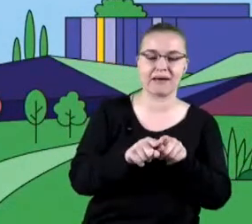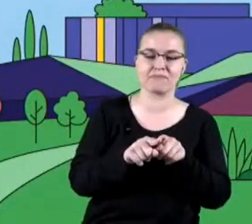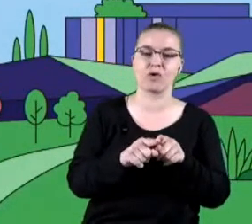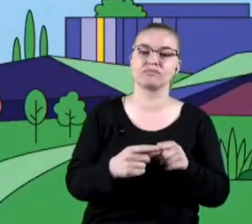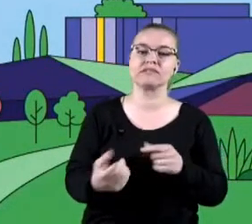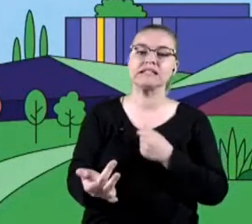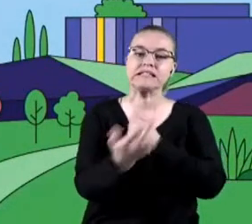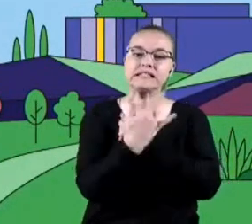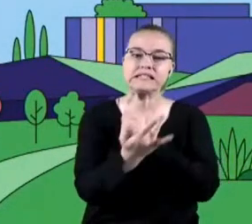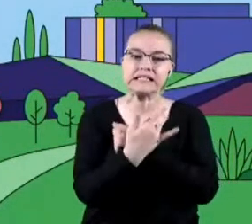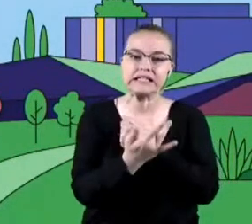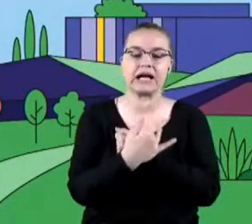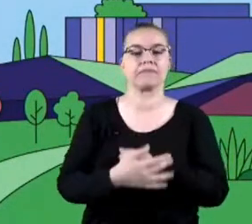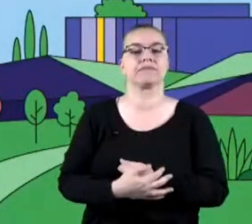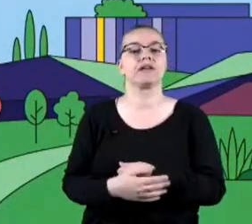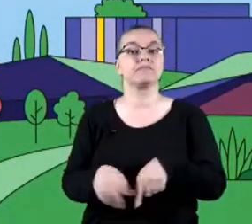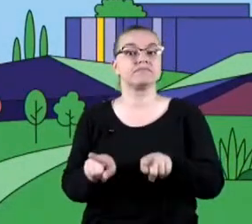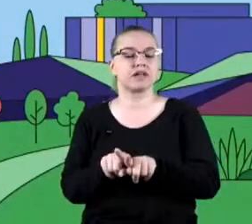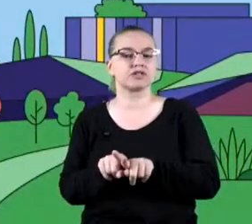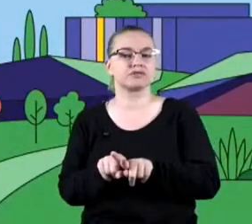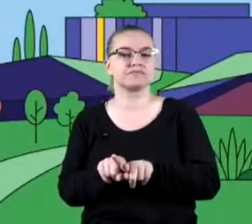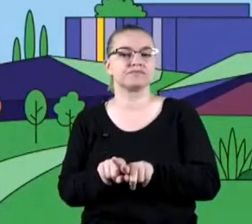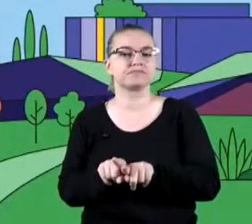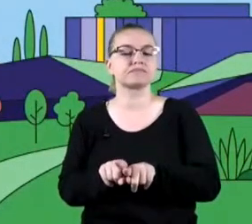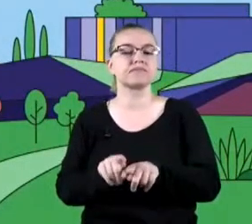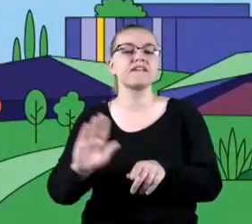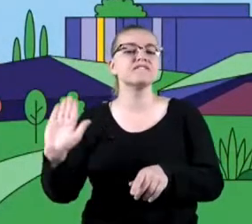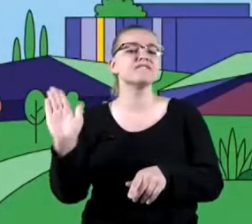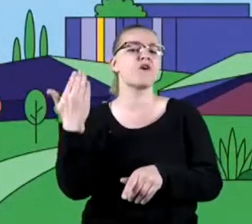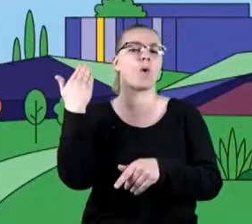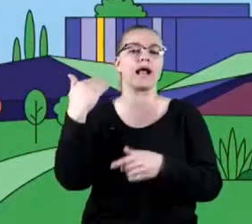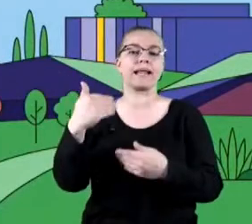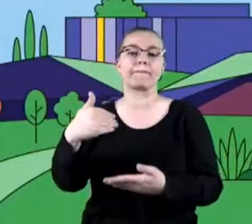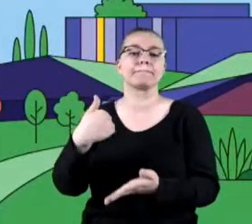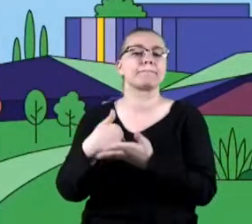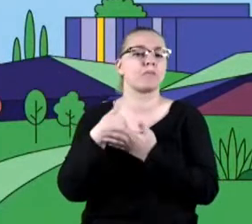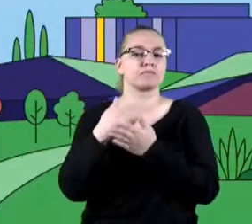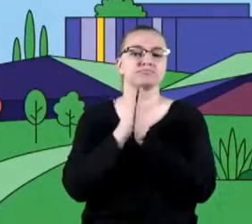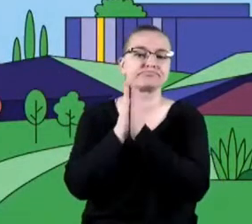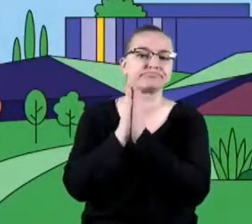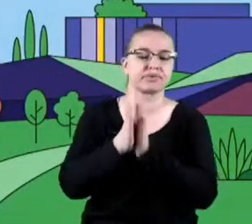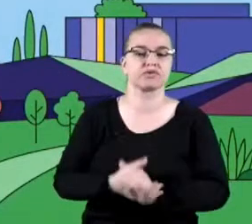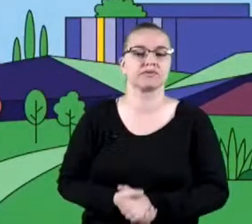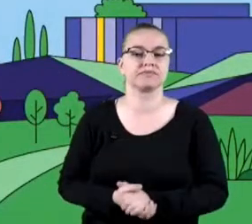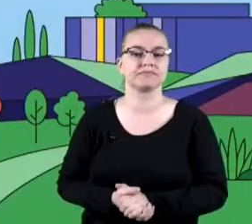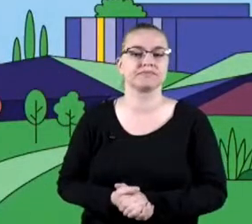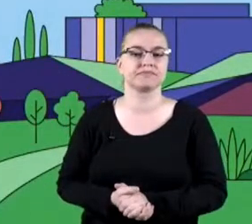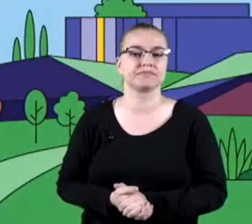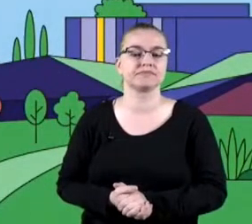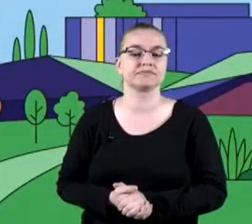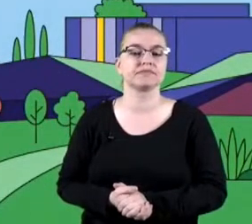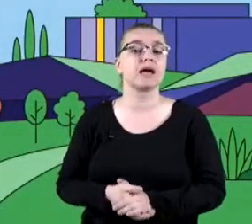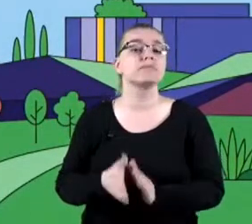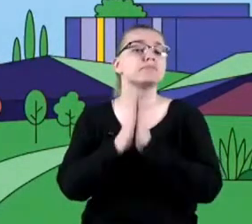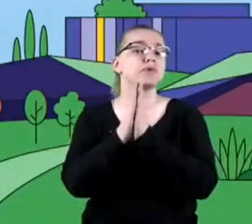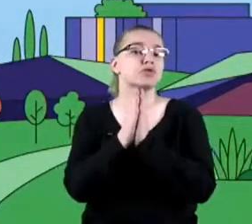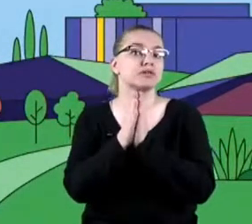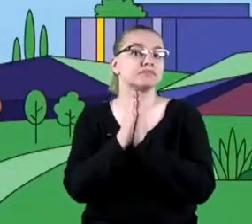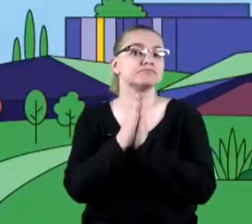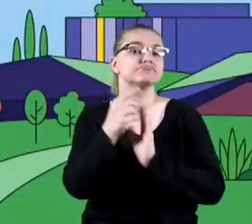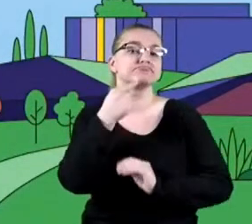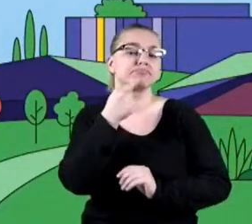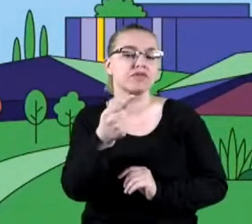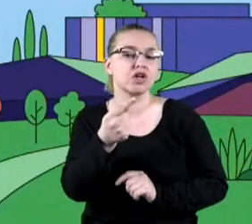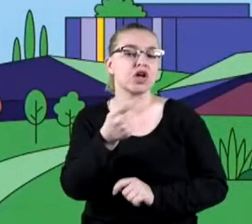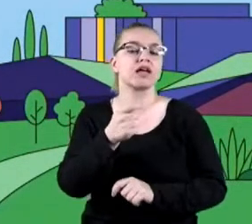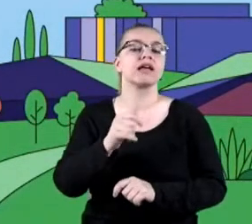well as responses for help and constructive suggestions. Allow me to share with you my experience as the mayor of Subang Jaya